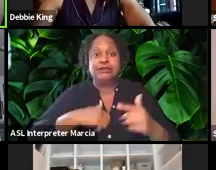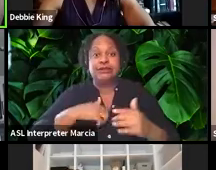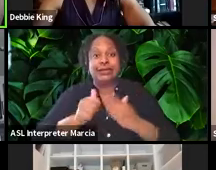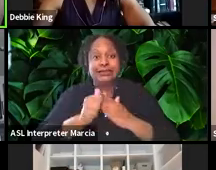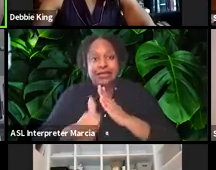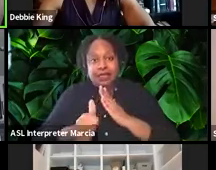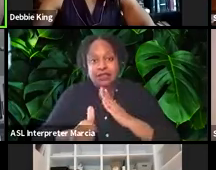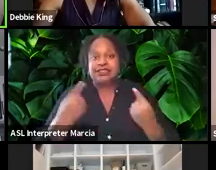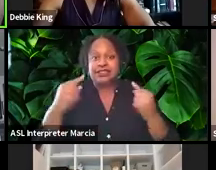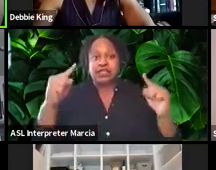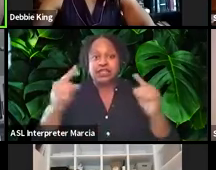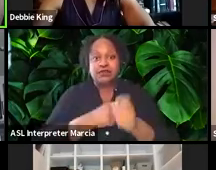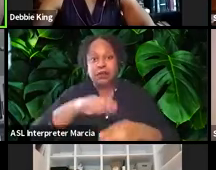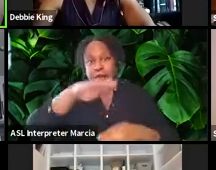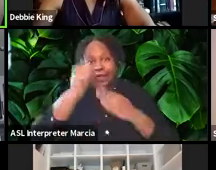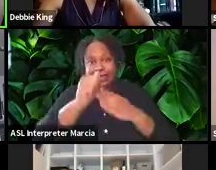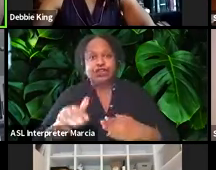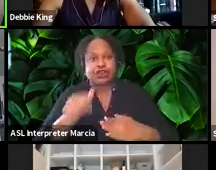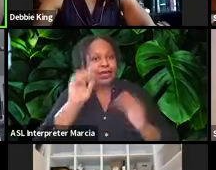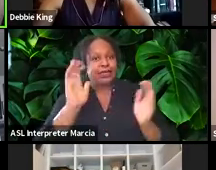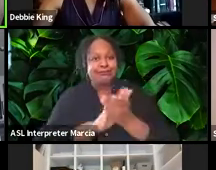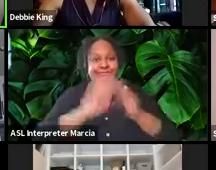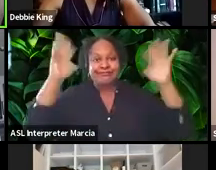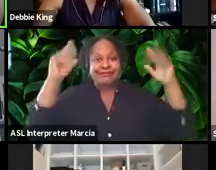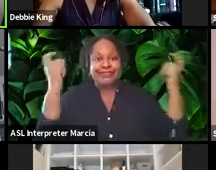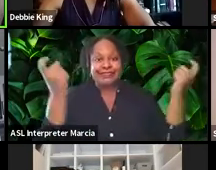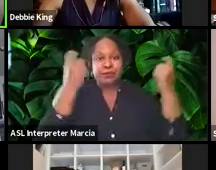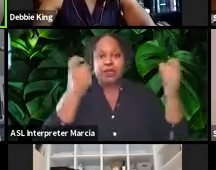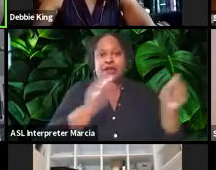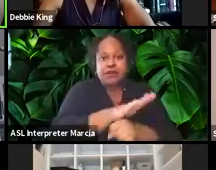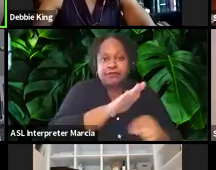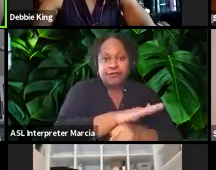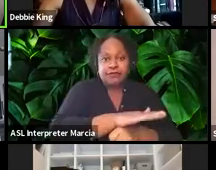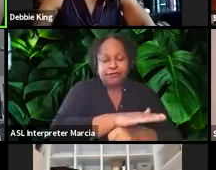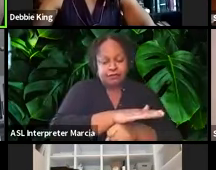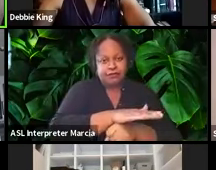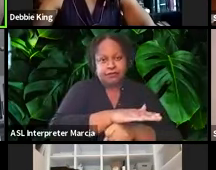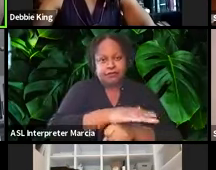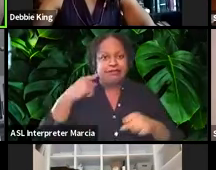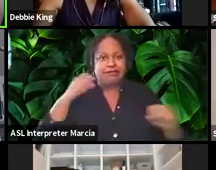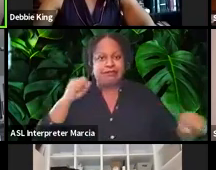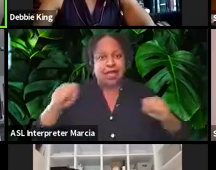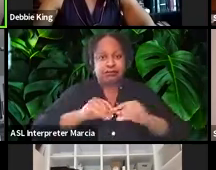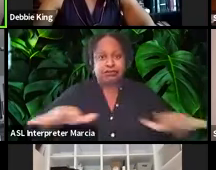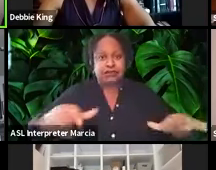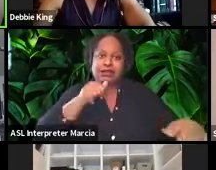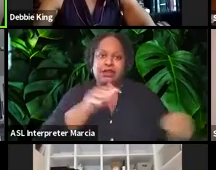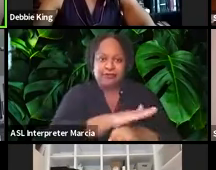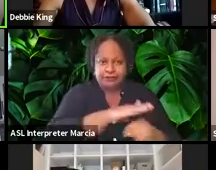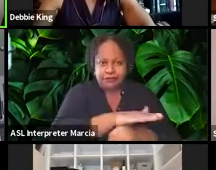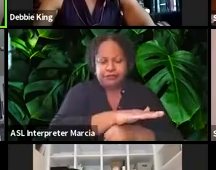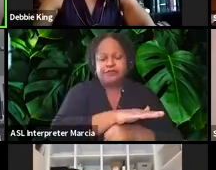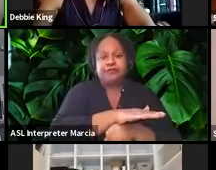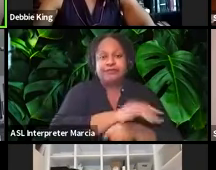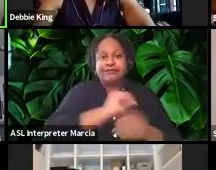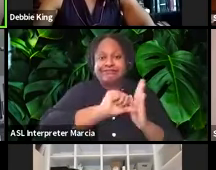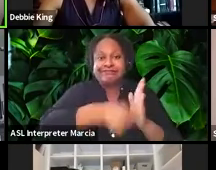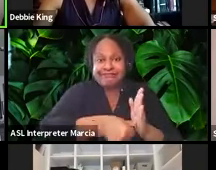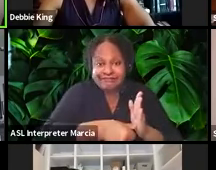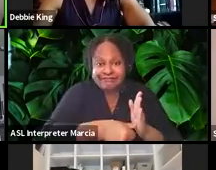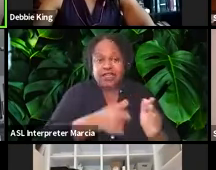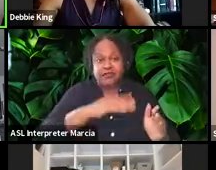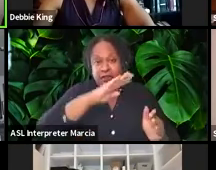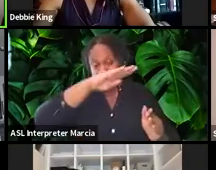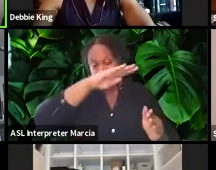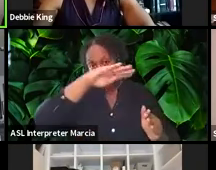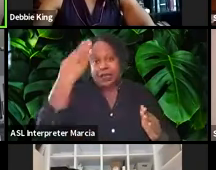leaders are not celebrated as often or as loudly as they deserve, especially when those leaders are working in